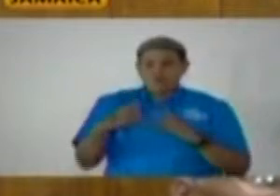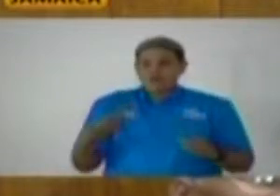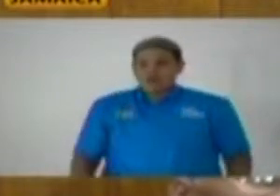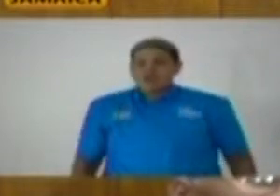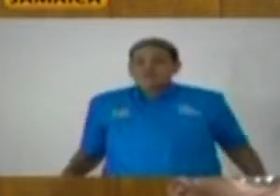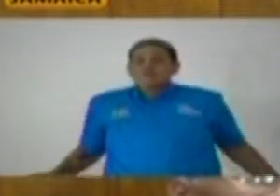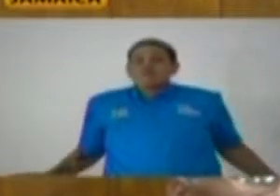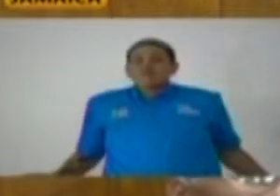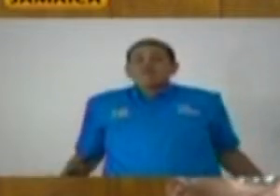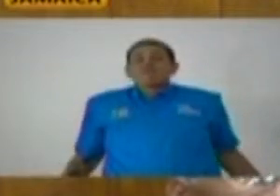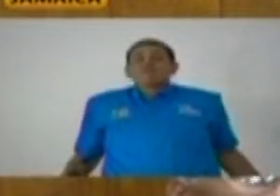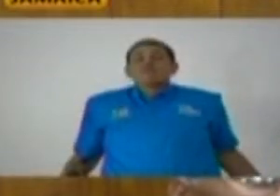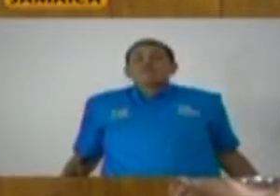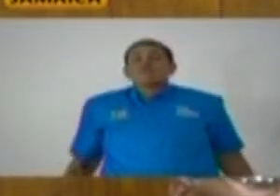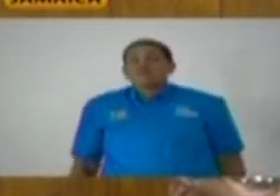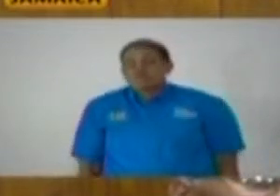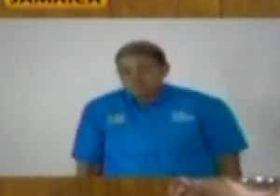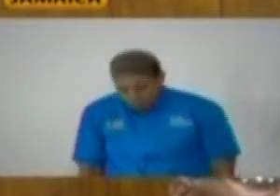What? Yeah, man.